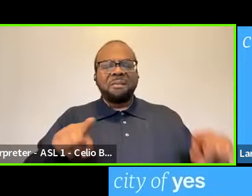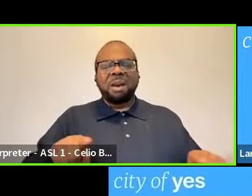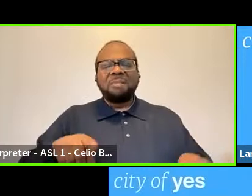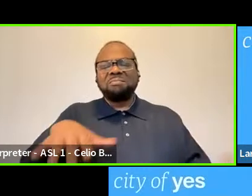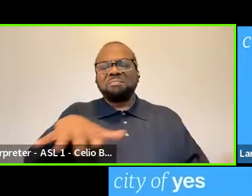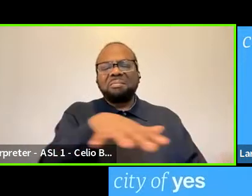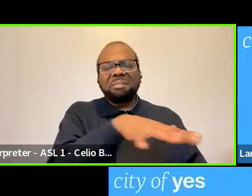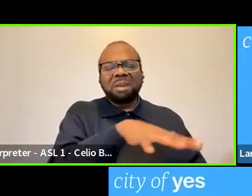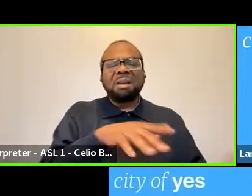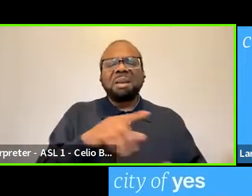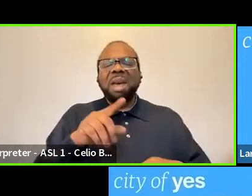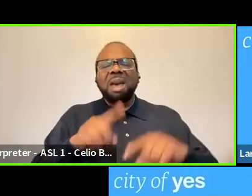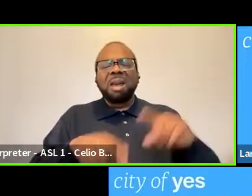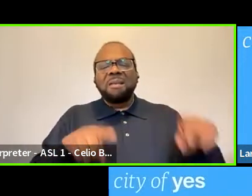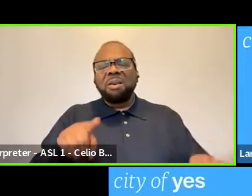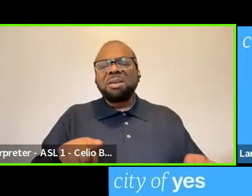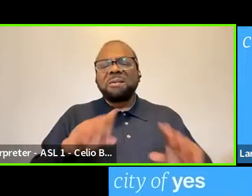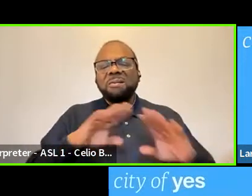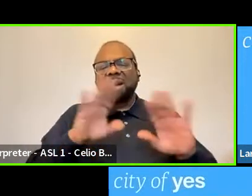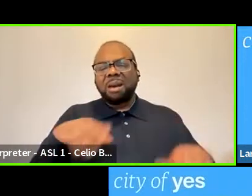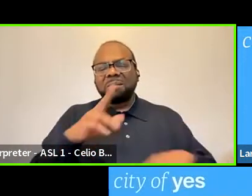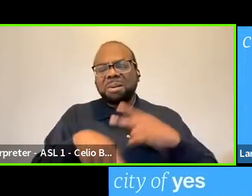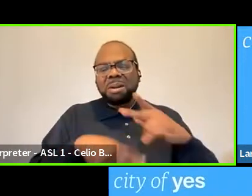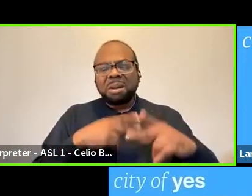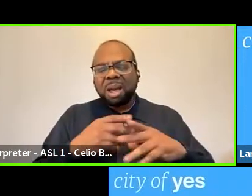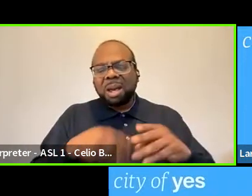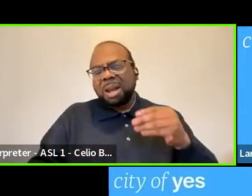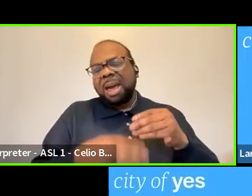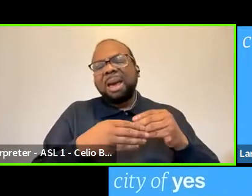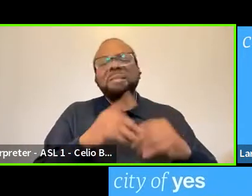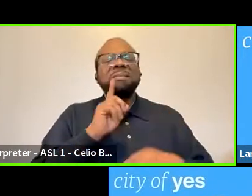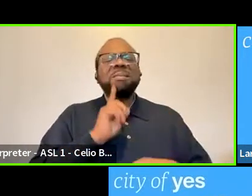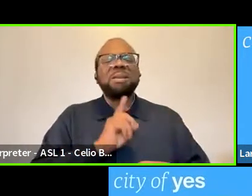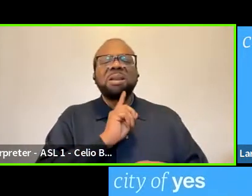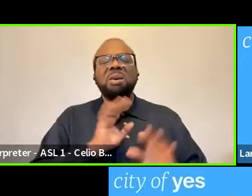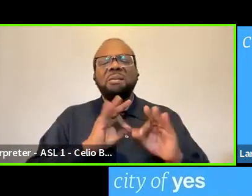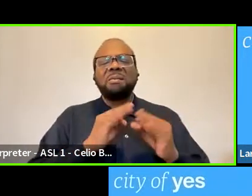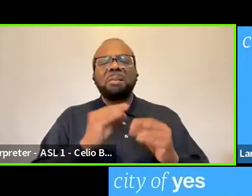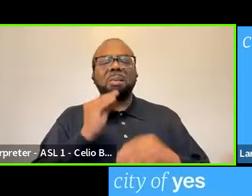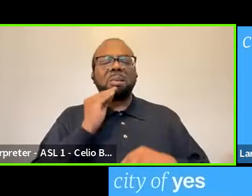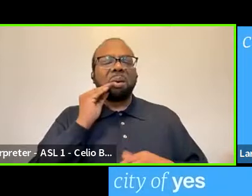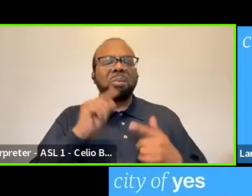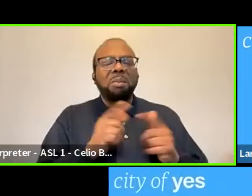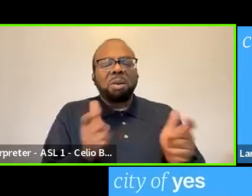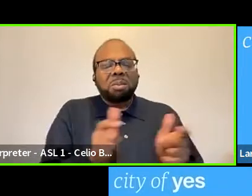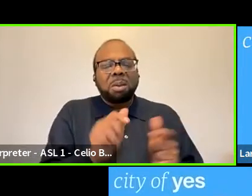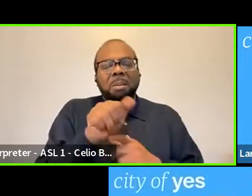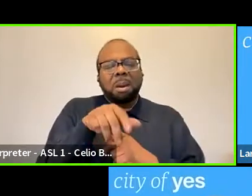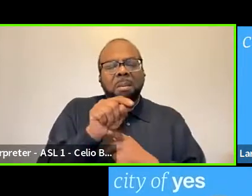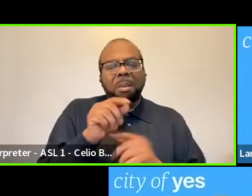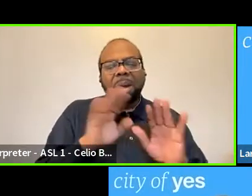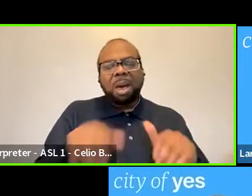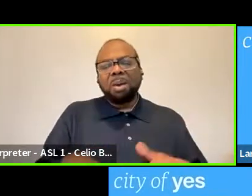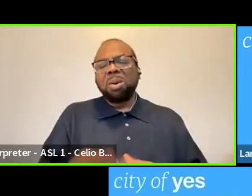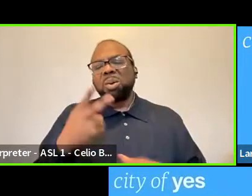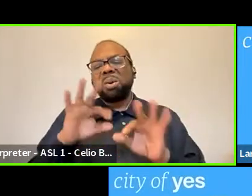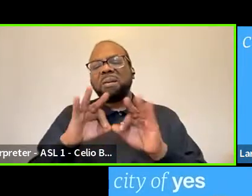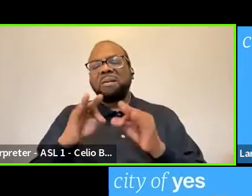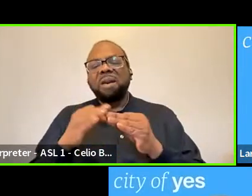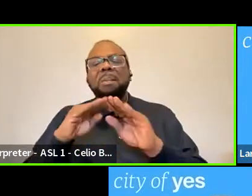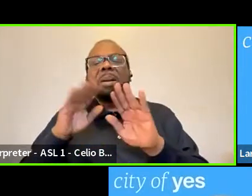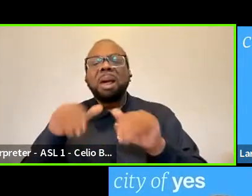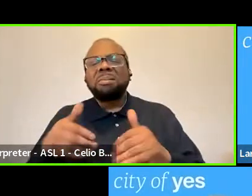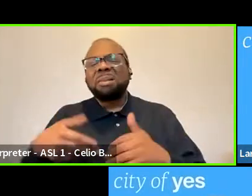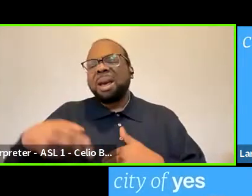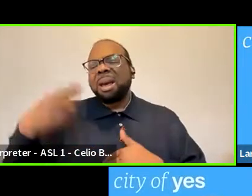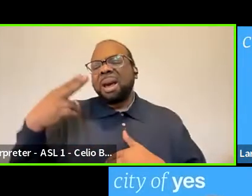and a rich diversity of housing types that includes neighborhoods with single-family homes small apartment buildings two-family homes as well as obviously high